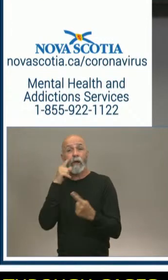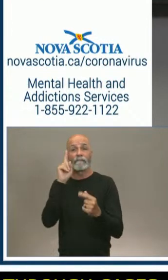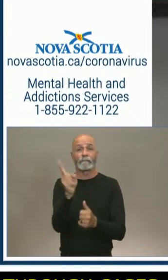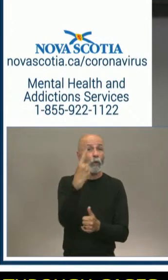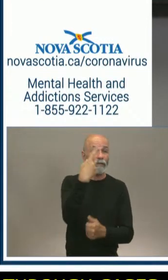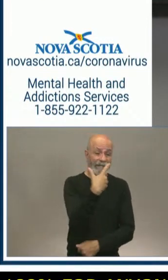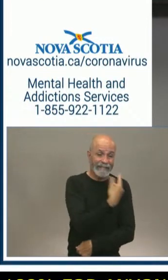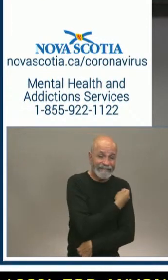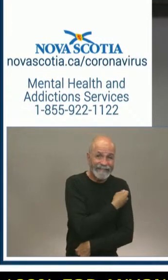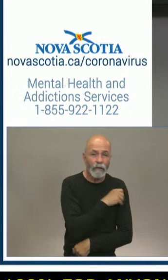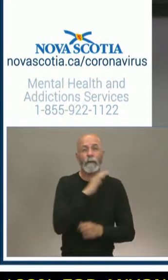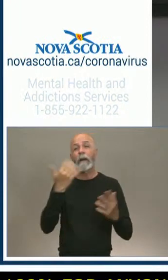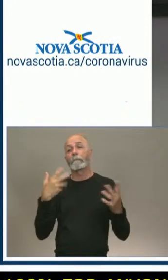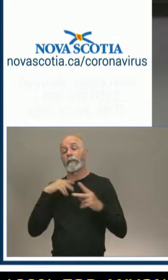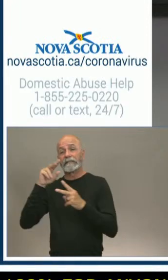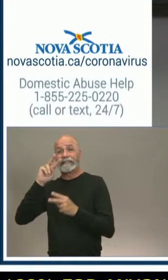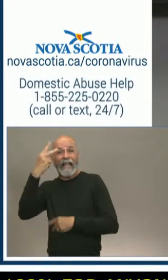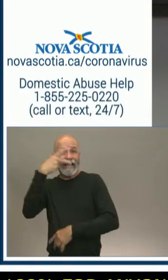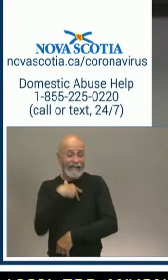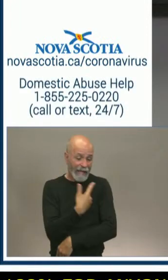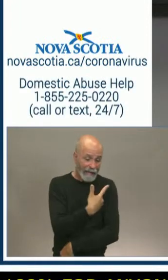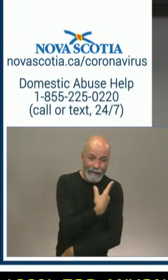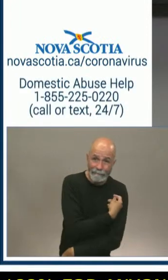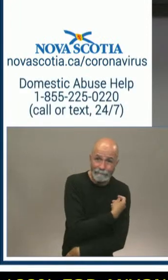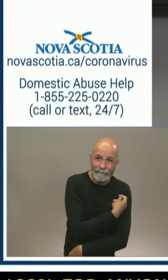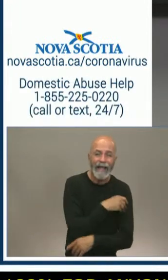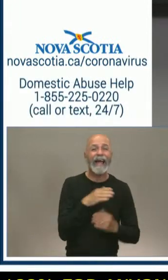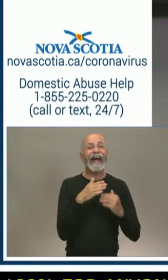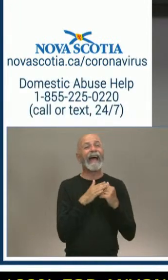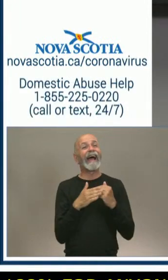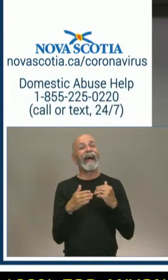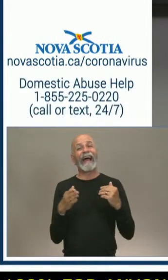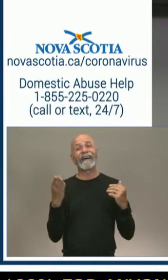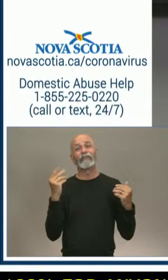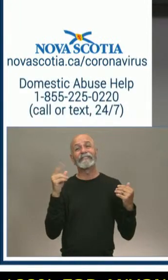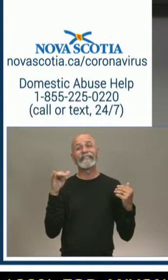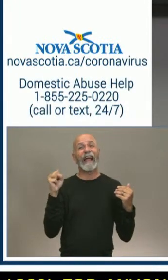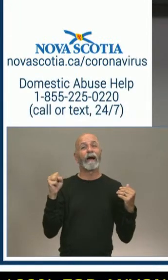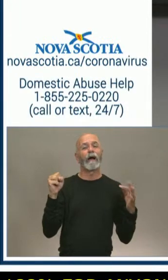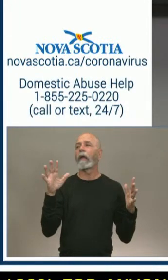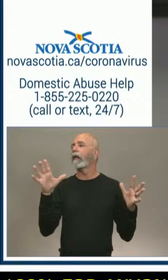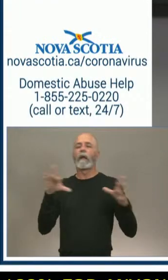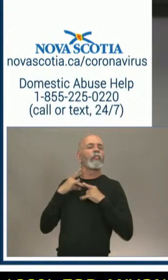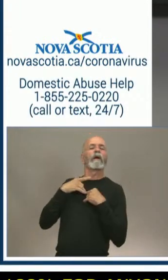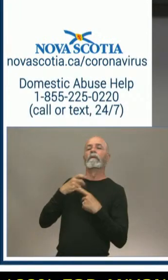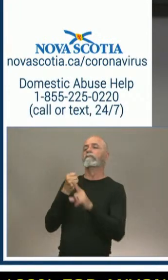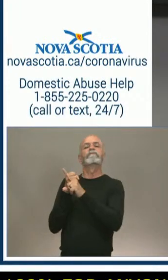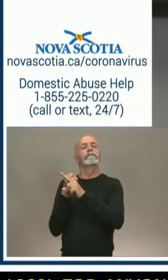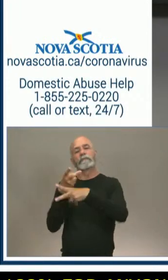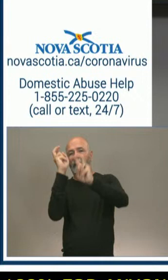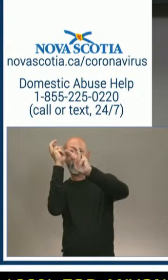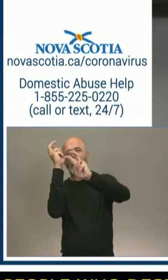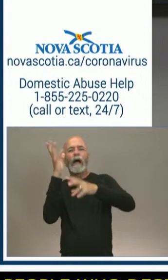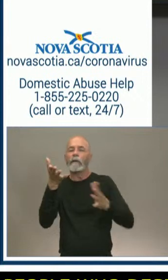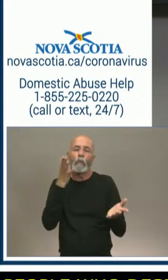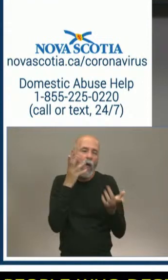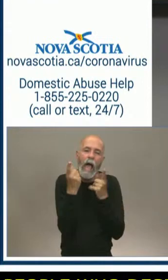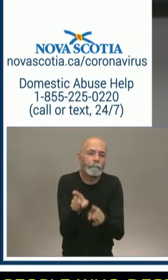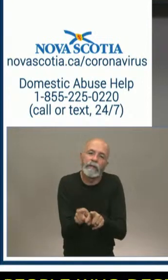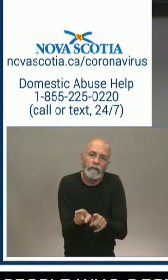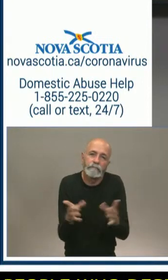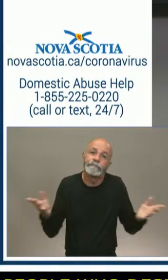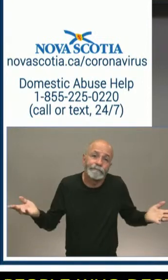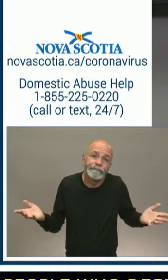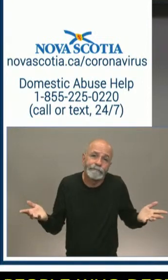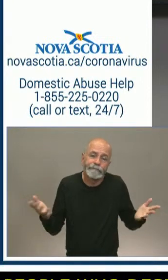or 2-dose vaccines, they will still have some cases in those